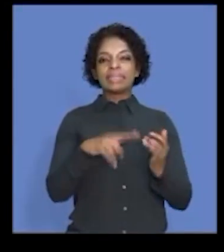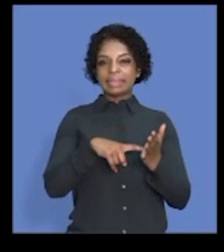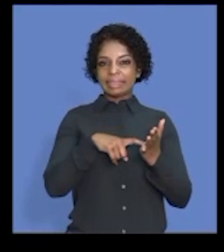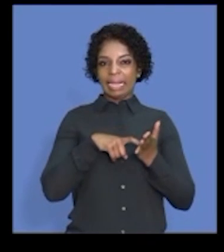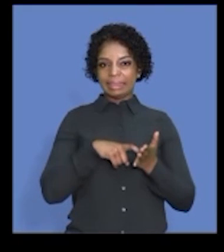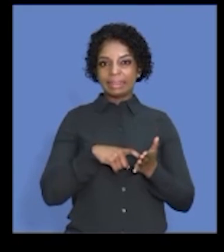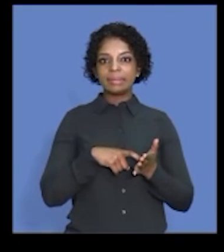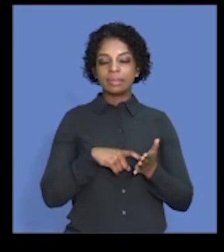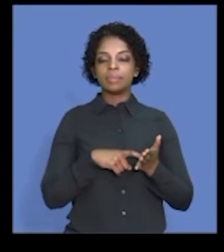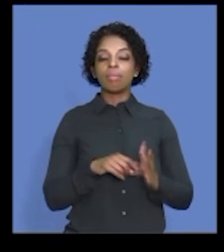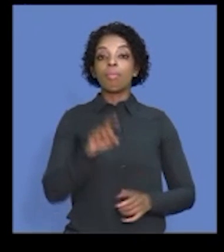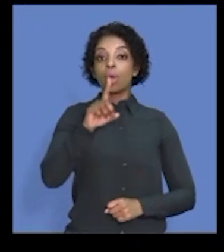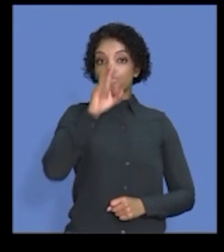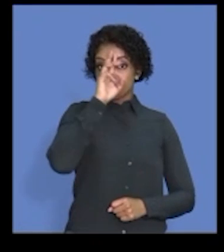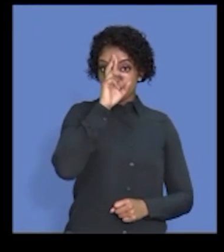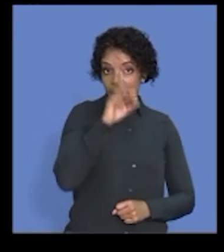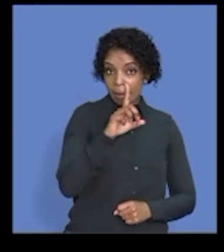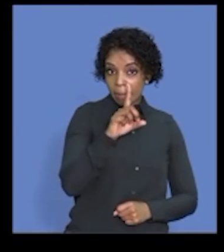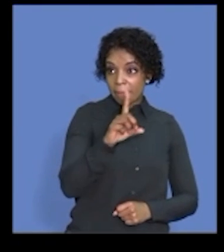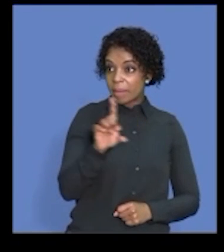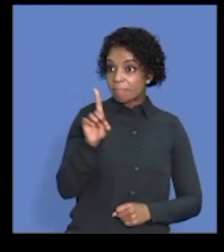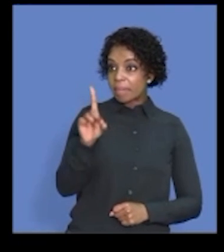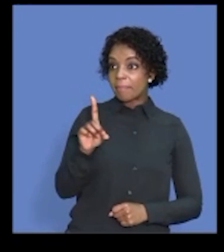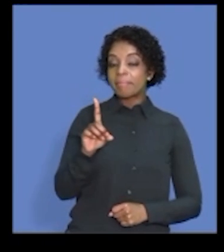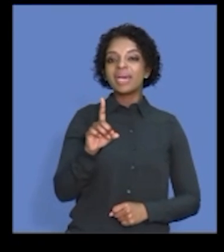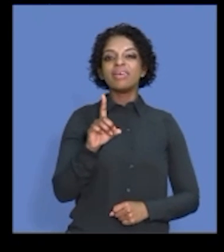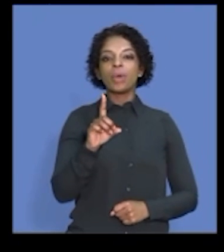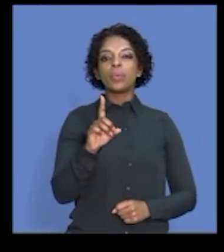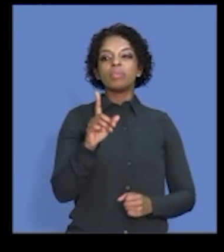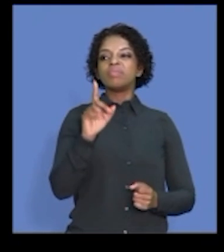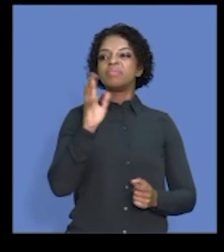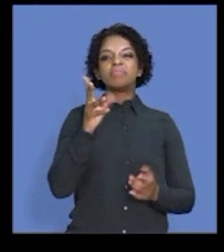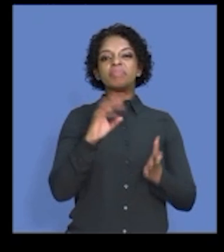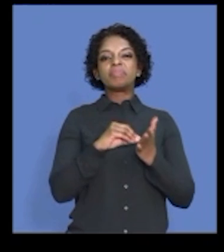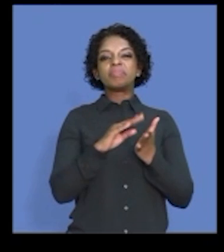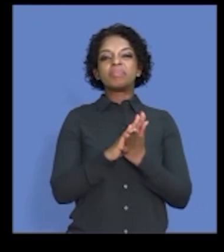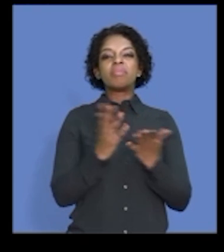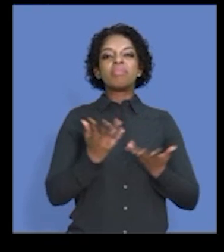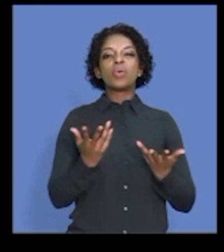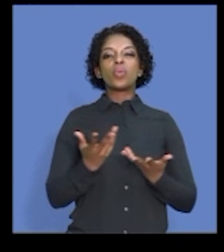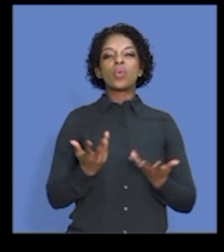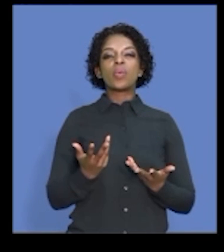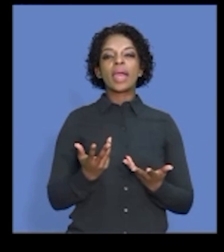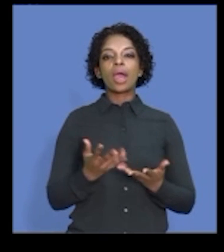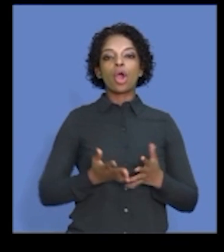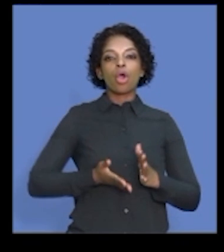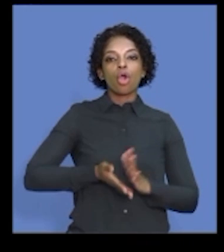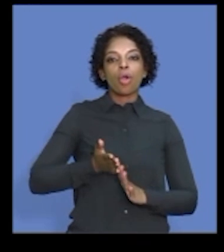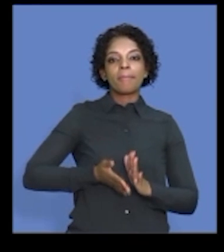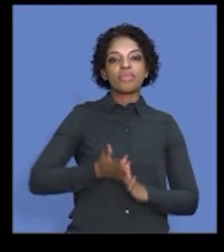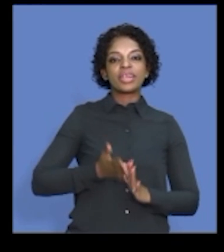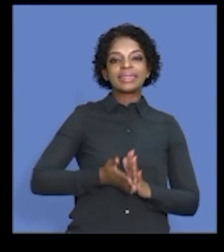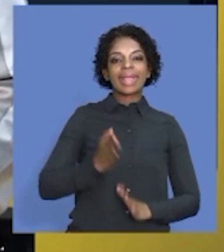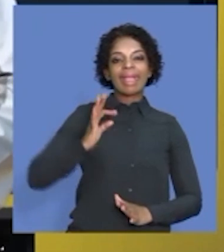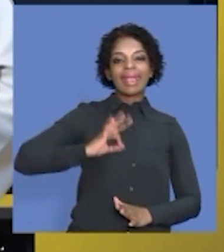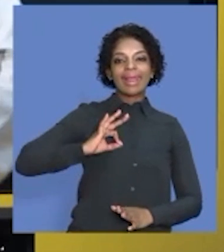debts adjustment will appear under your operating income. By the same